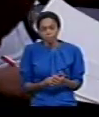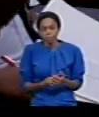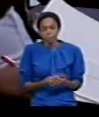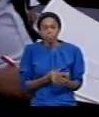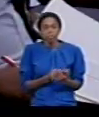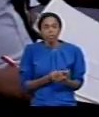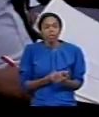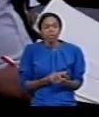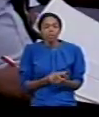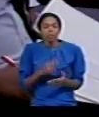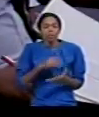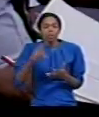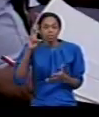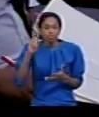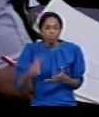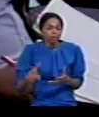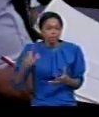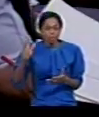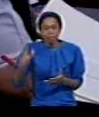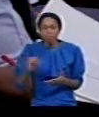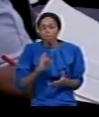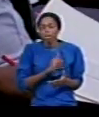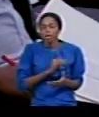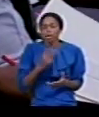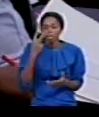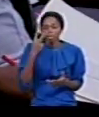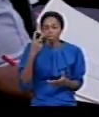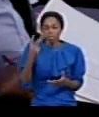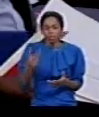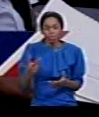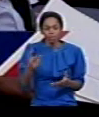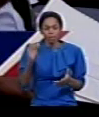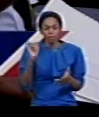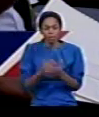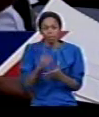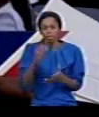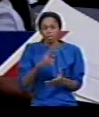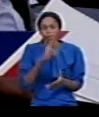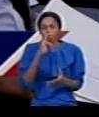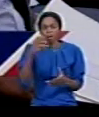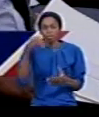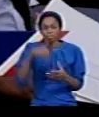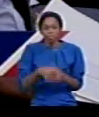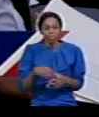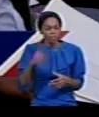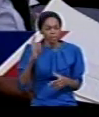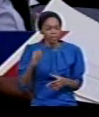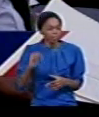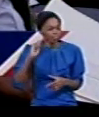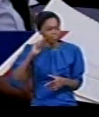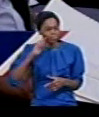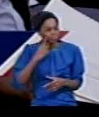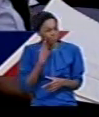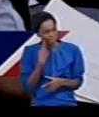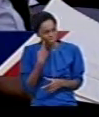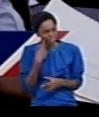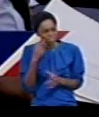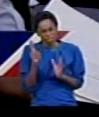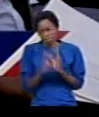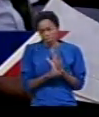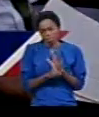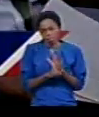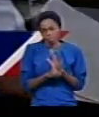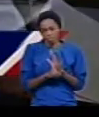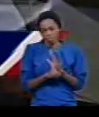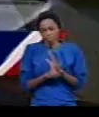perceive that thou art in the gall of bitterness. Thou art in the gall